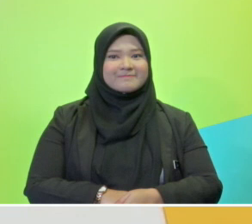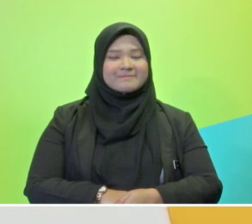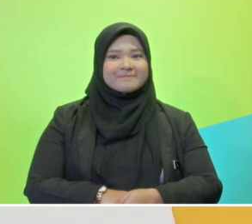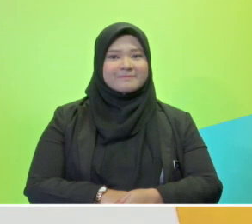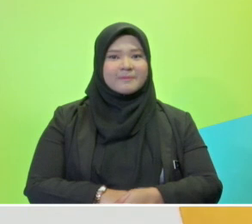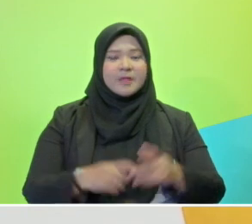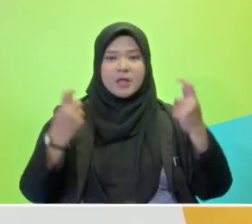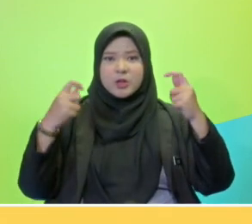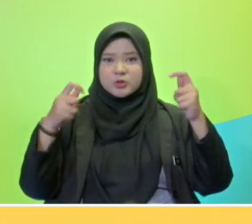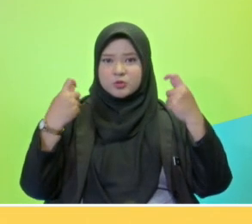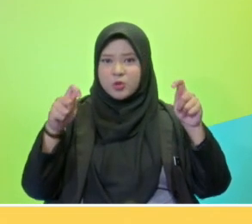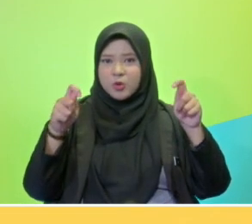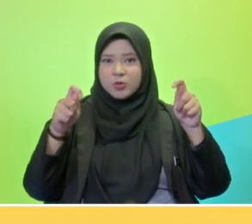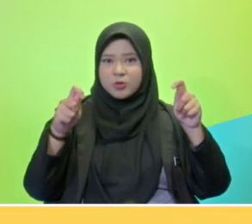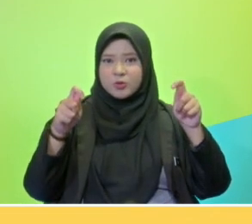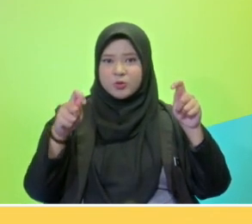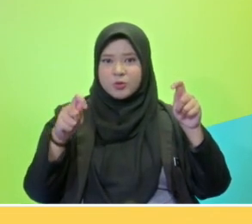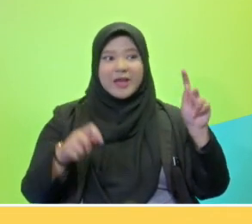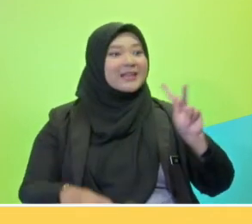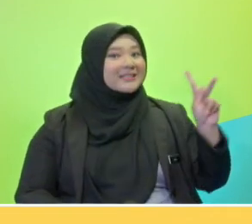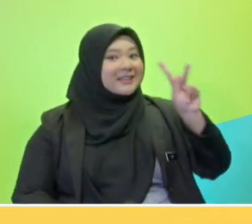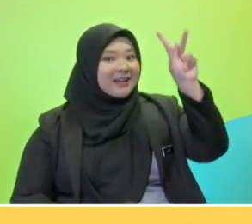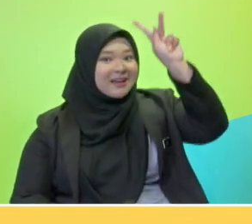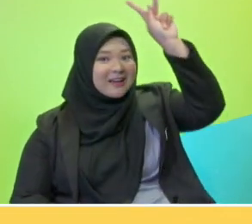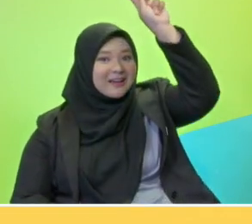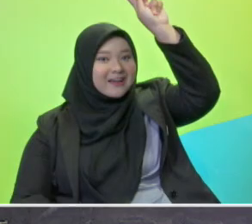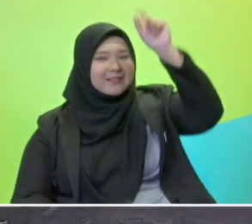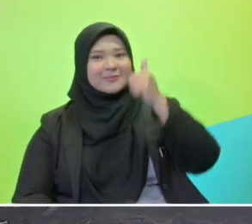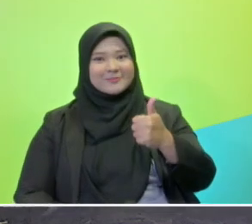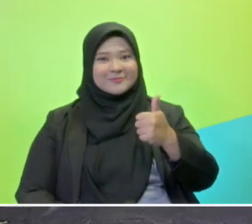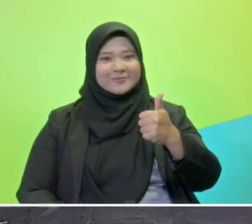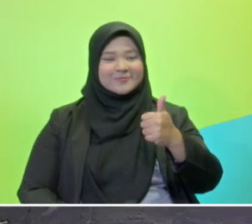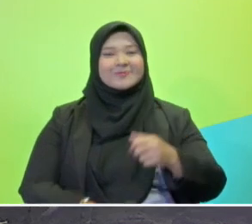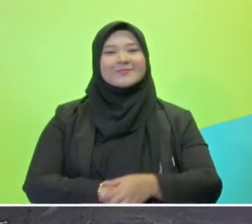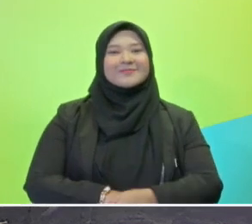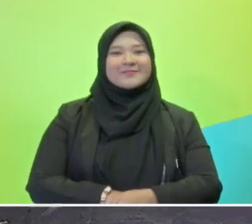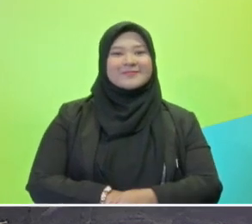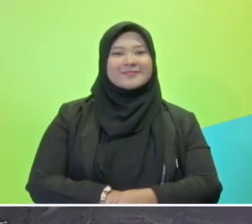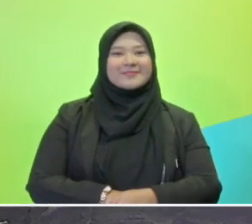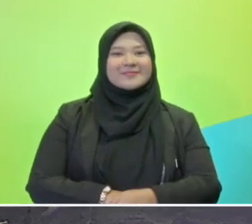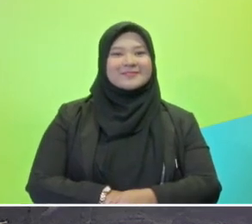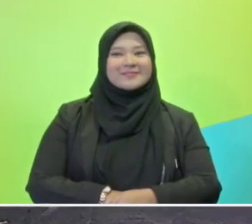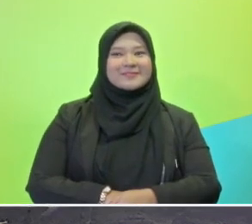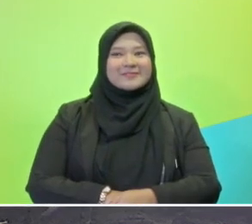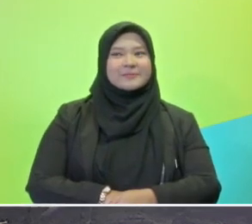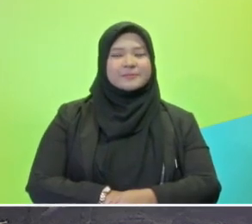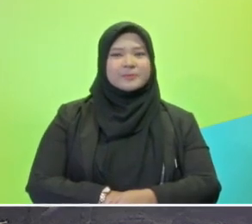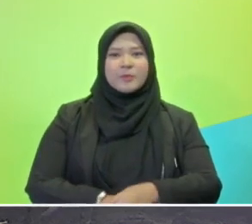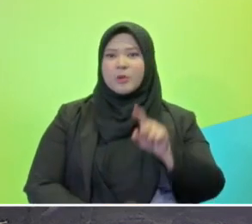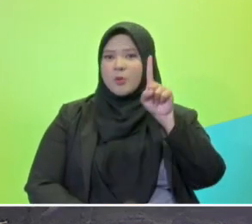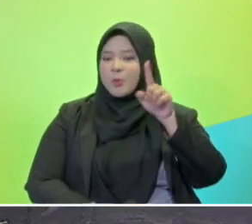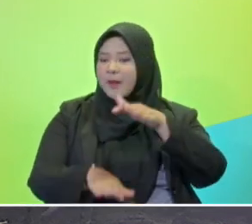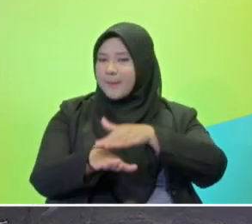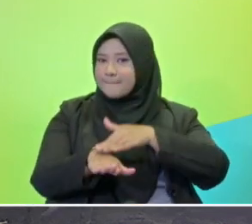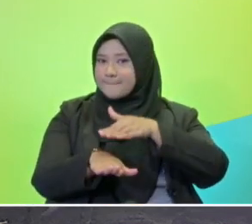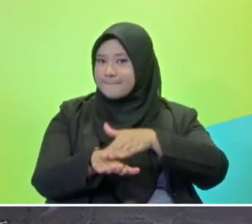A toy, sayang. Kite! Well done! Okay, Yashwini, can you name a pet that you